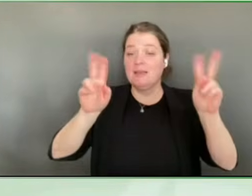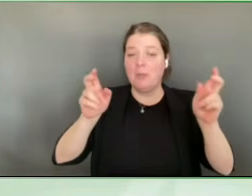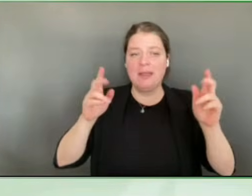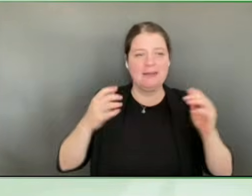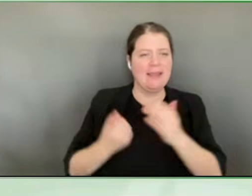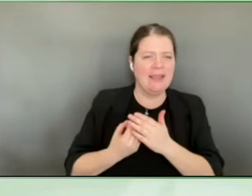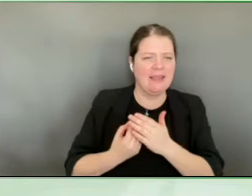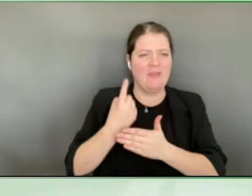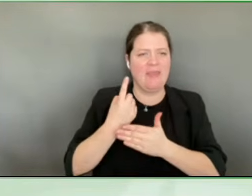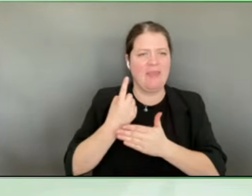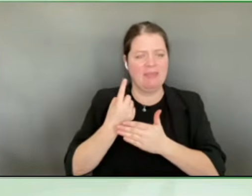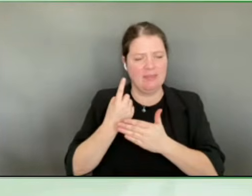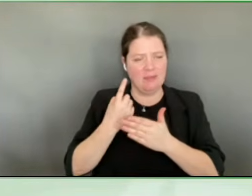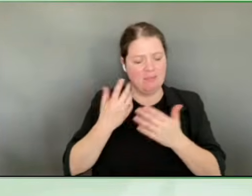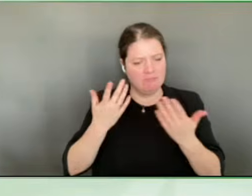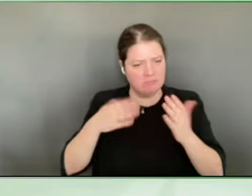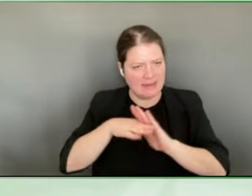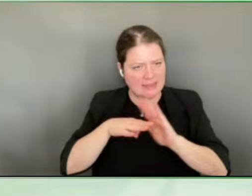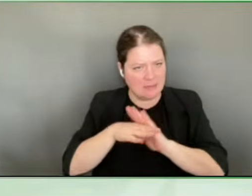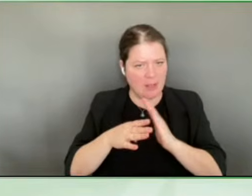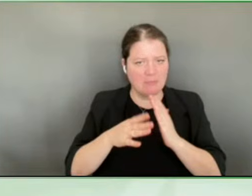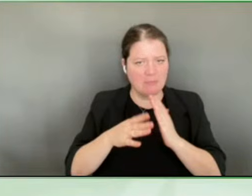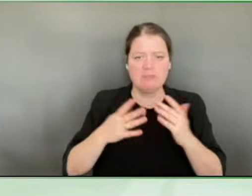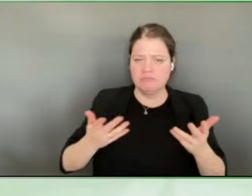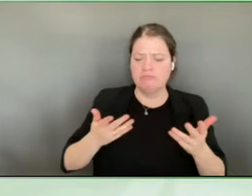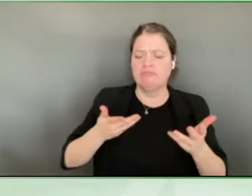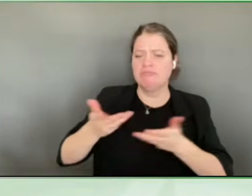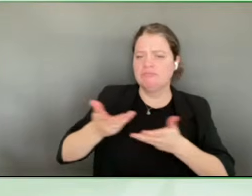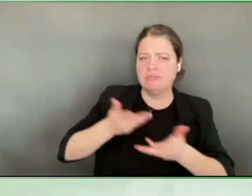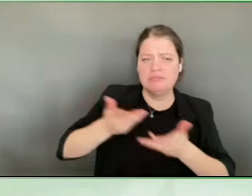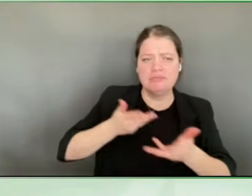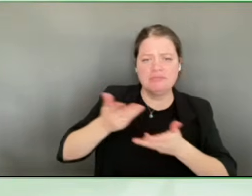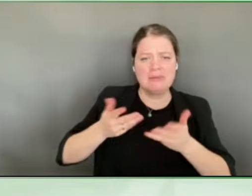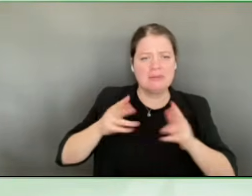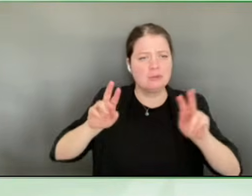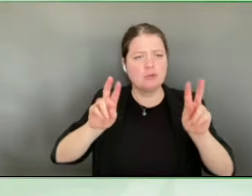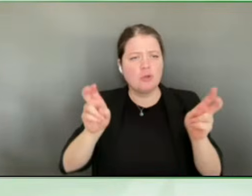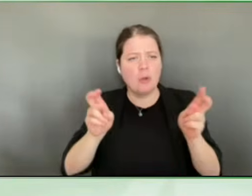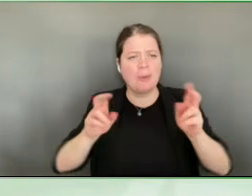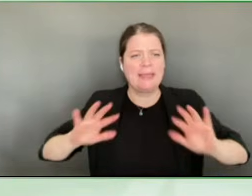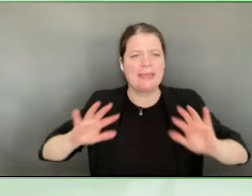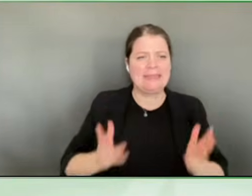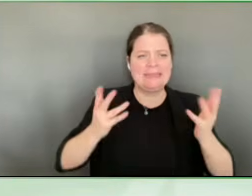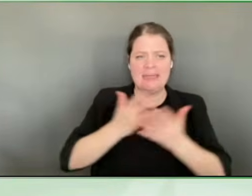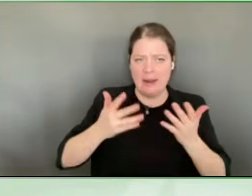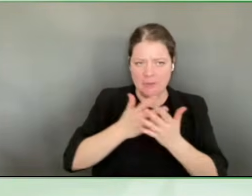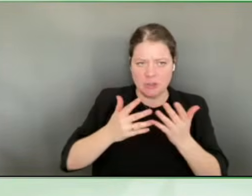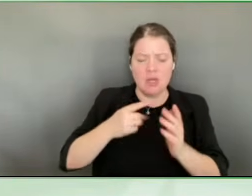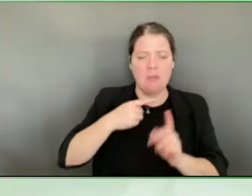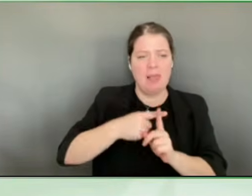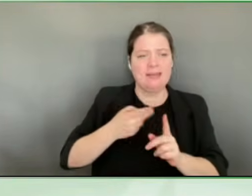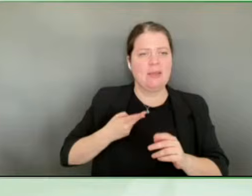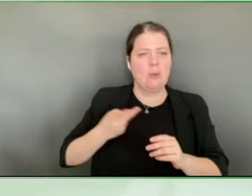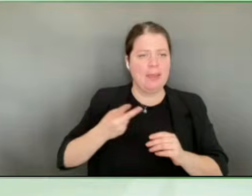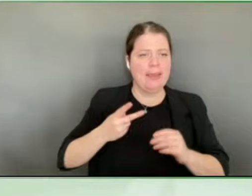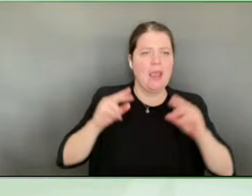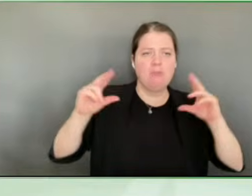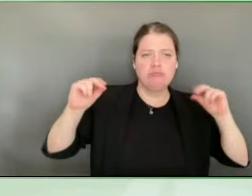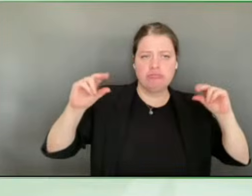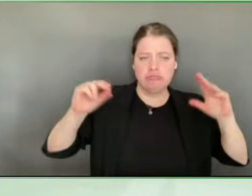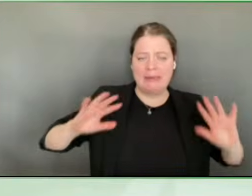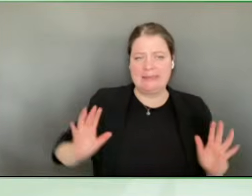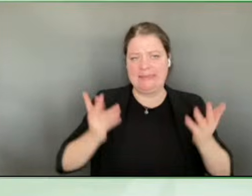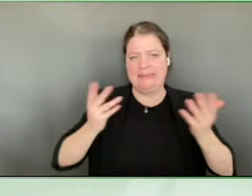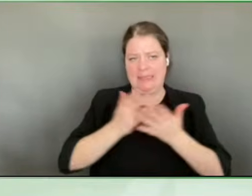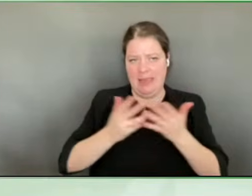and in easy language as good as we can. My name is Petra. I am usually the graphic facilitator here in the